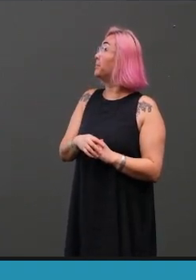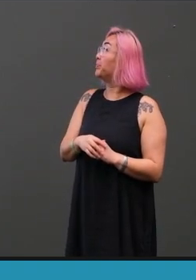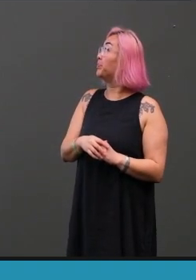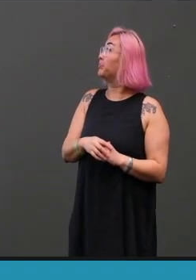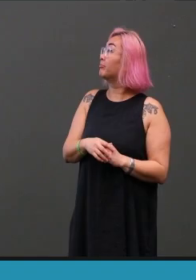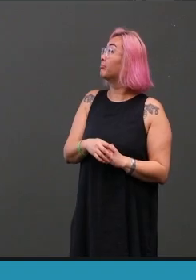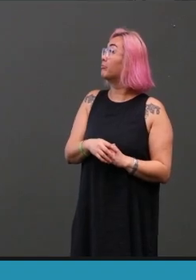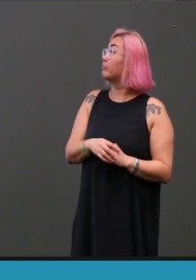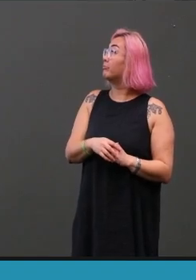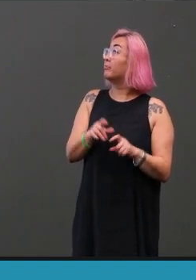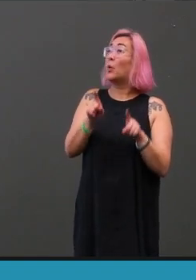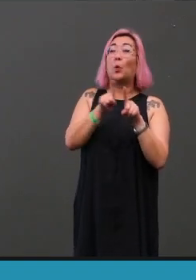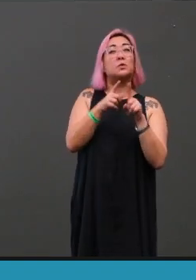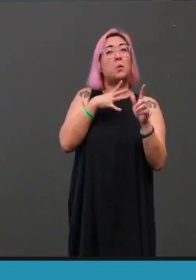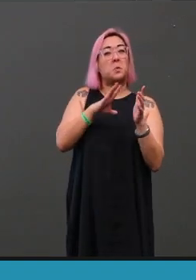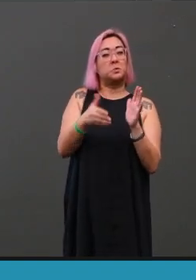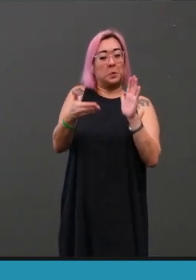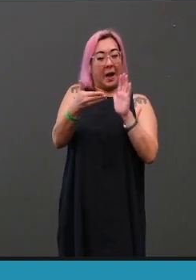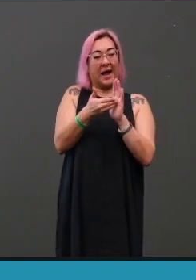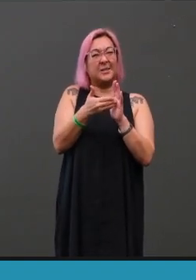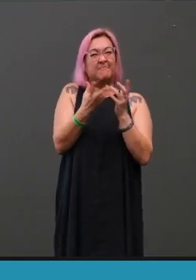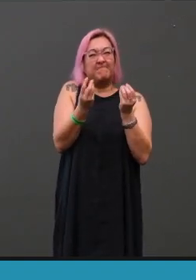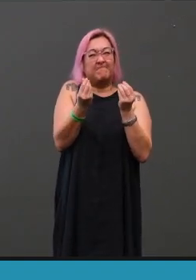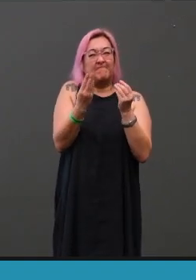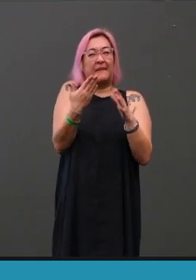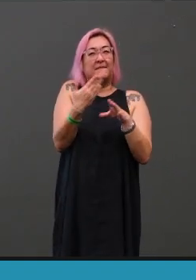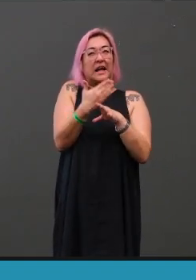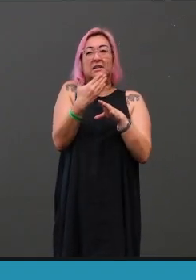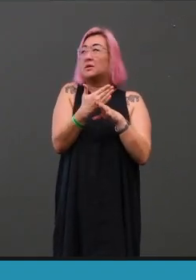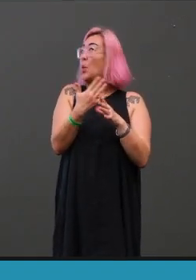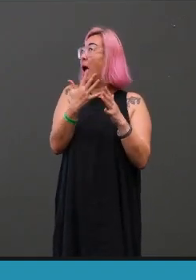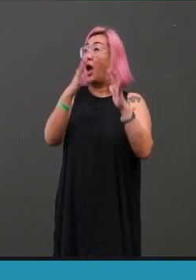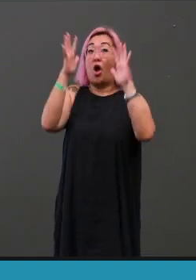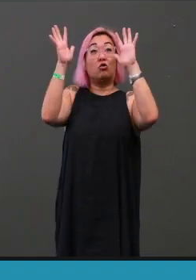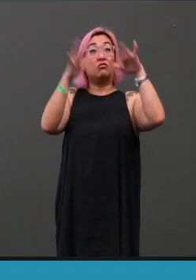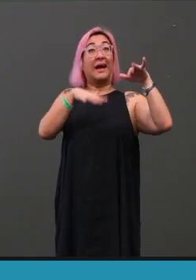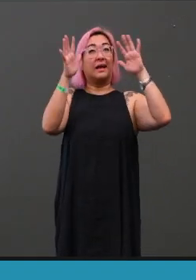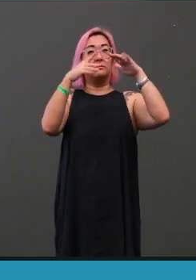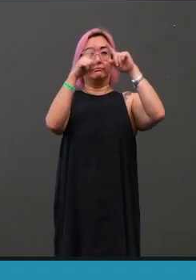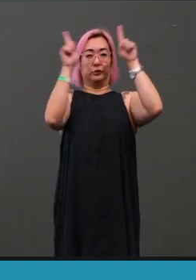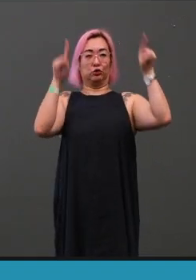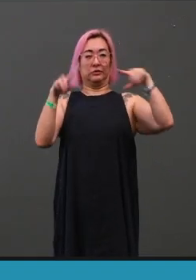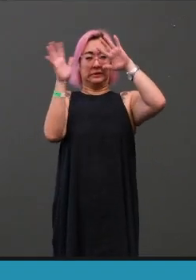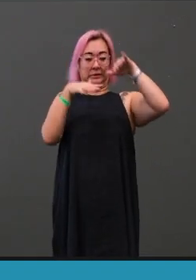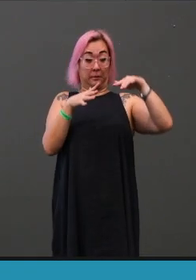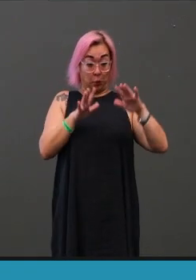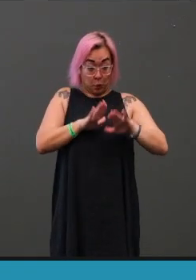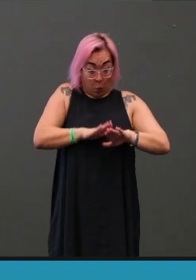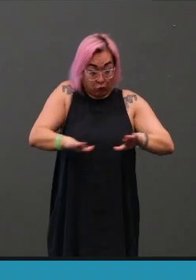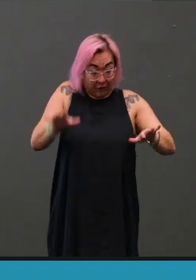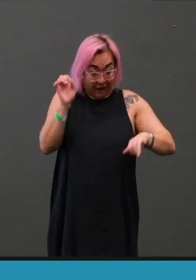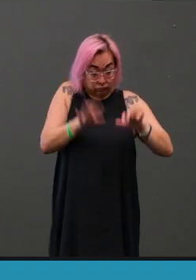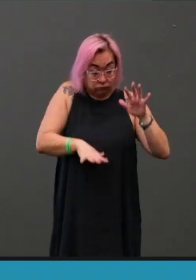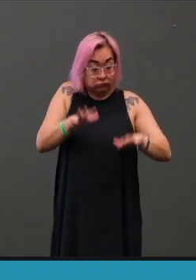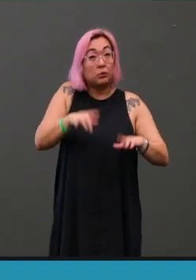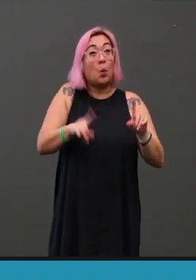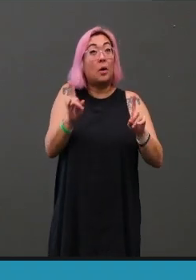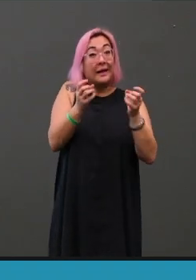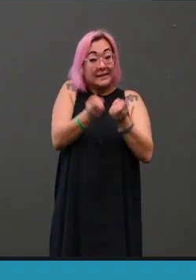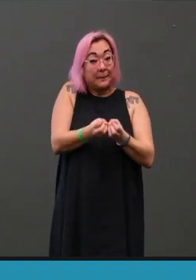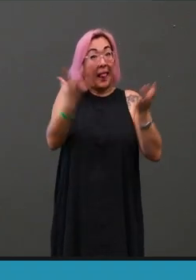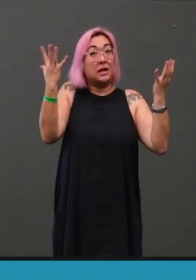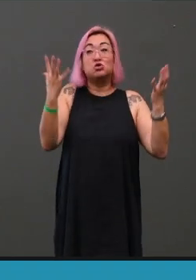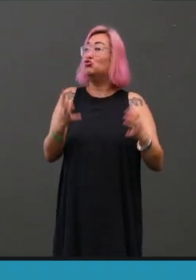the drops would disappear and some wouldn't. For the actual splash impacts, we have 2